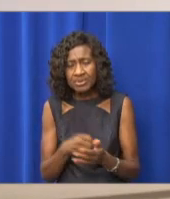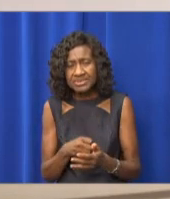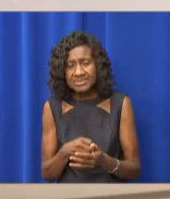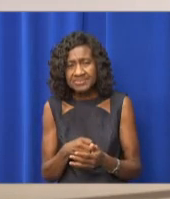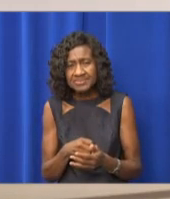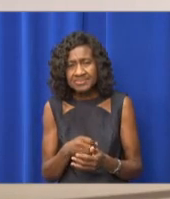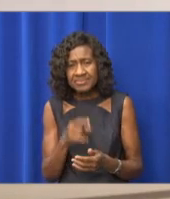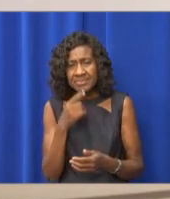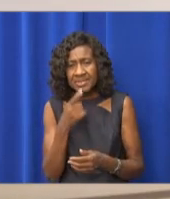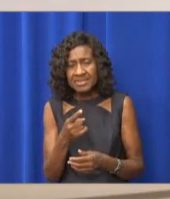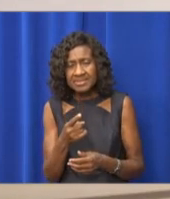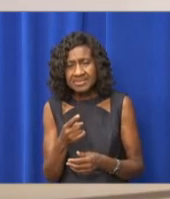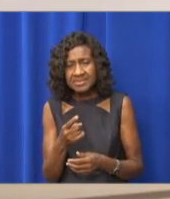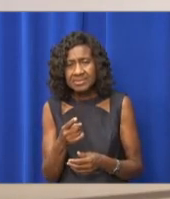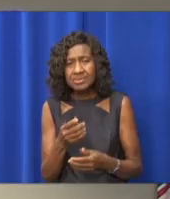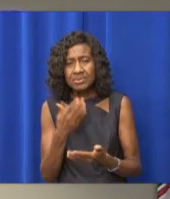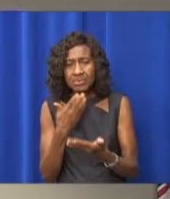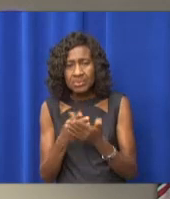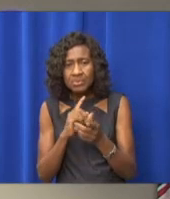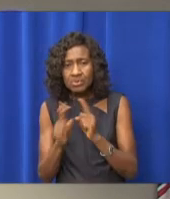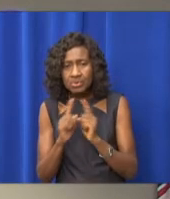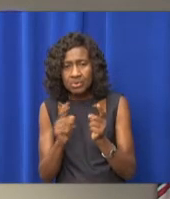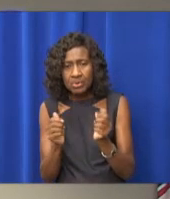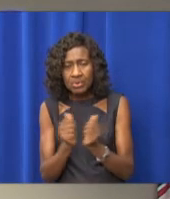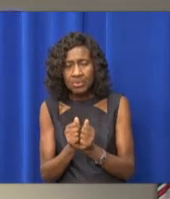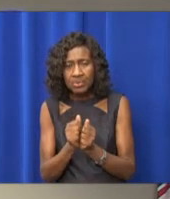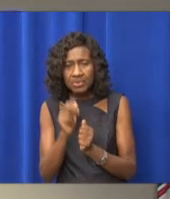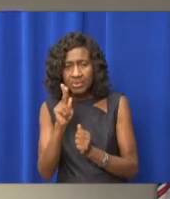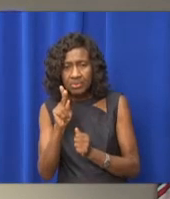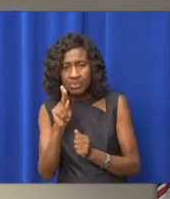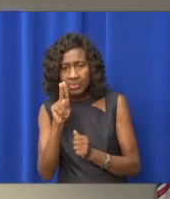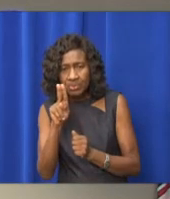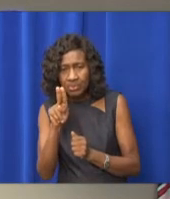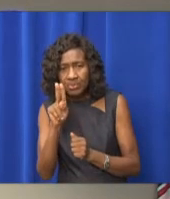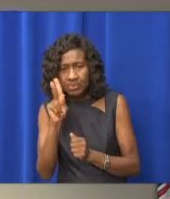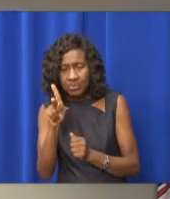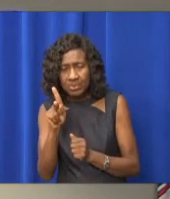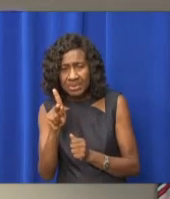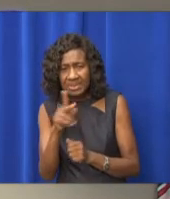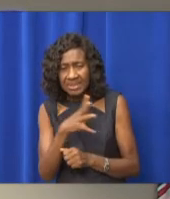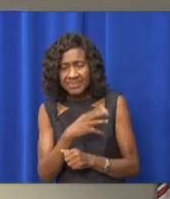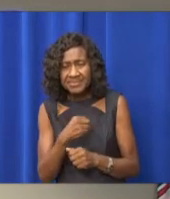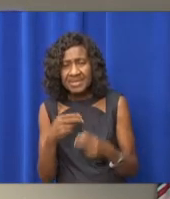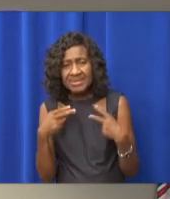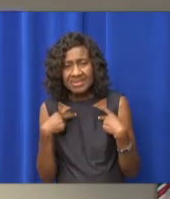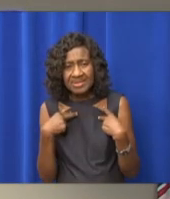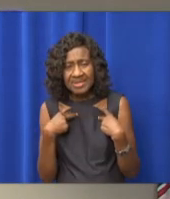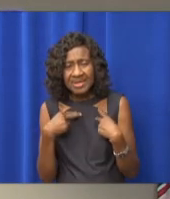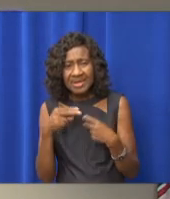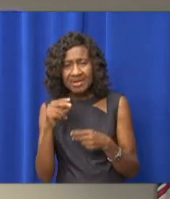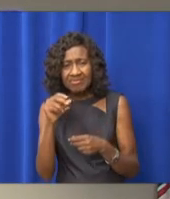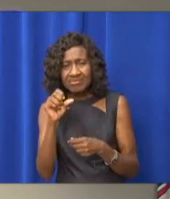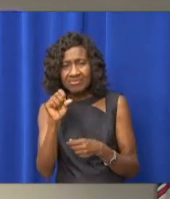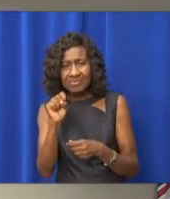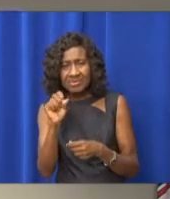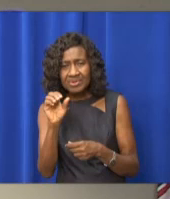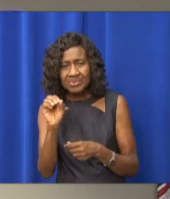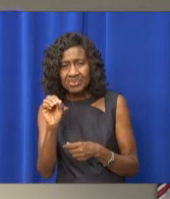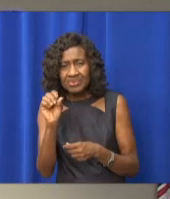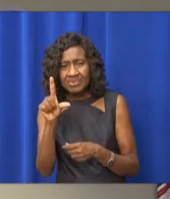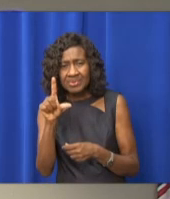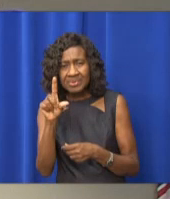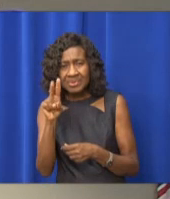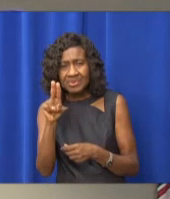have, Reshma. We've had good discussions with UK Border Force, and we believe we have solutions around those issues.